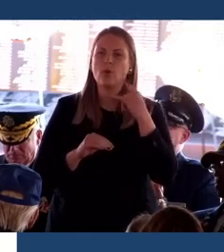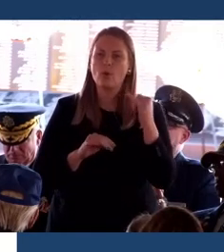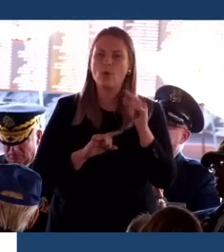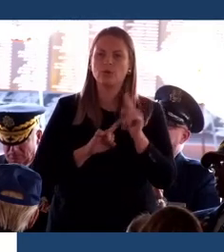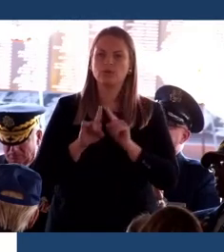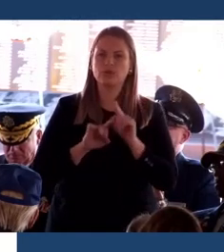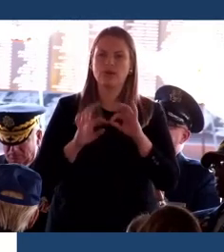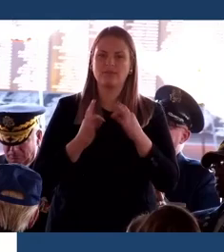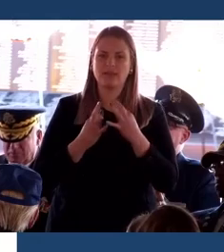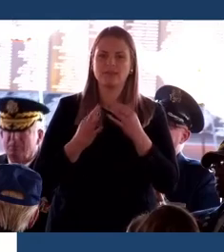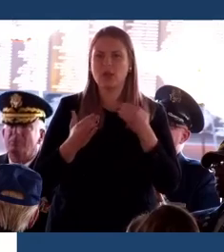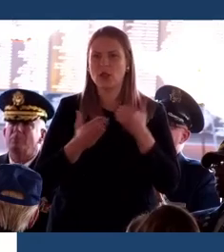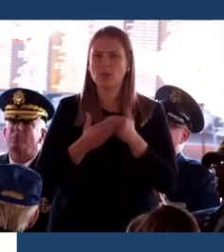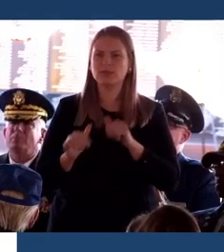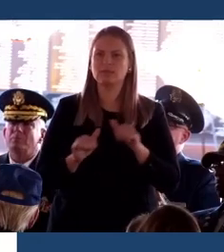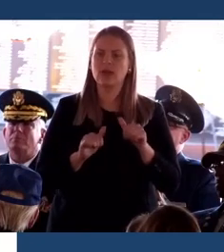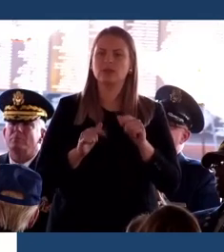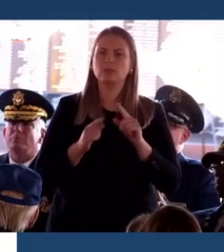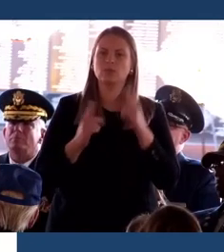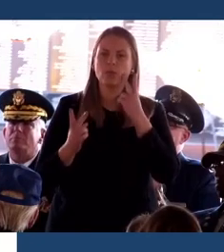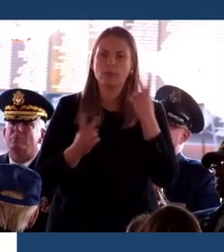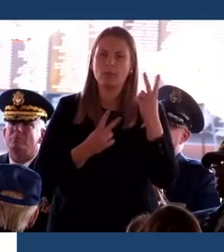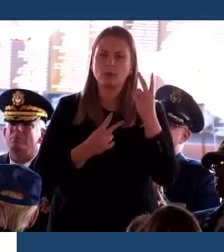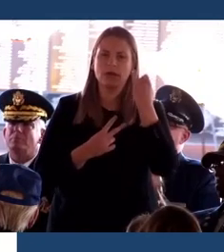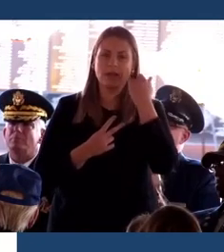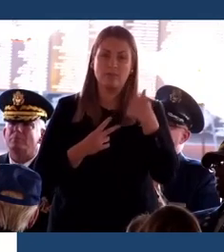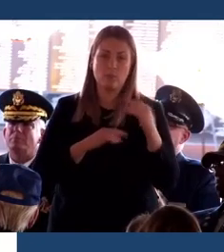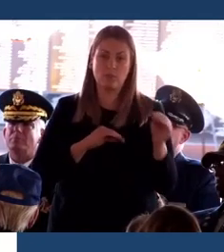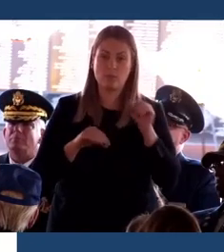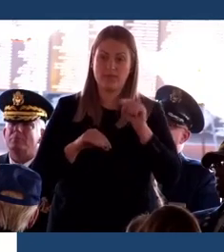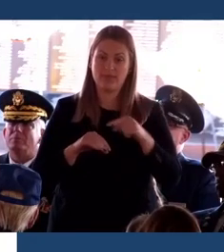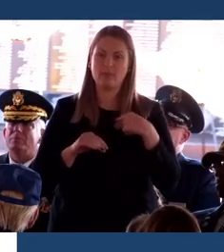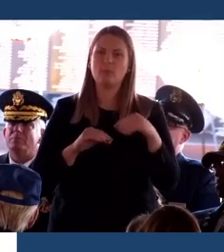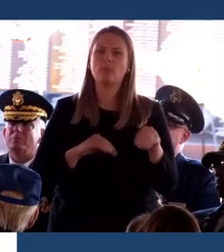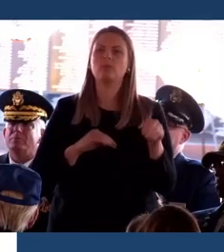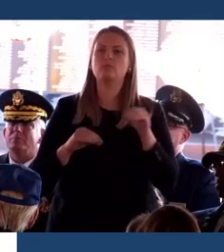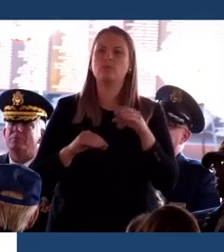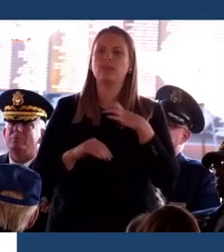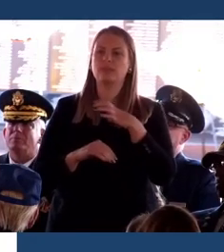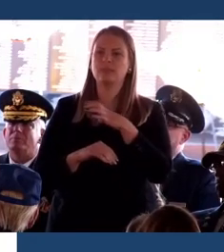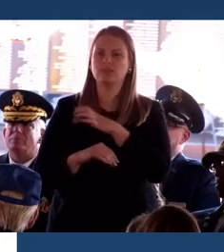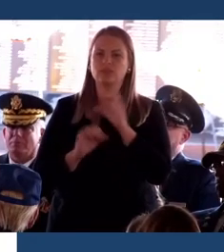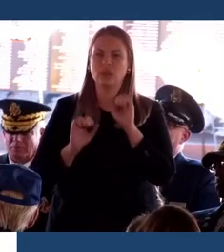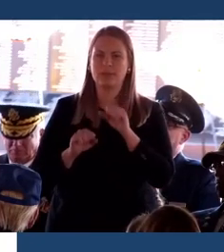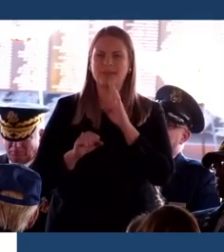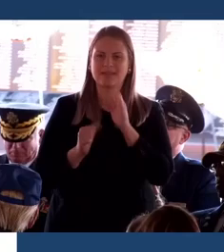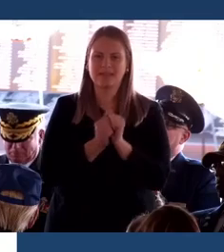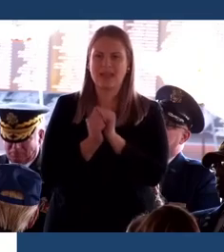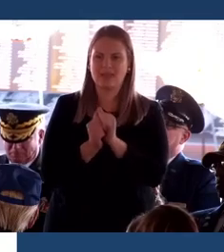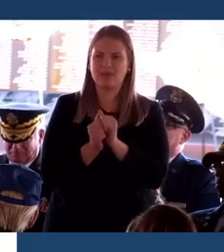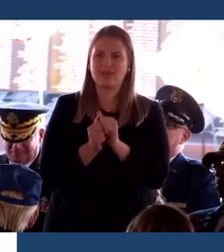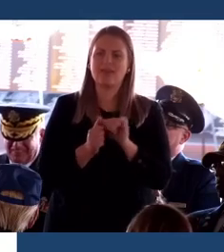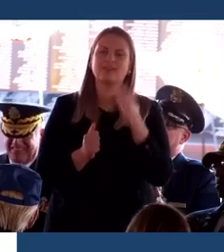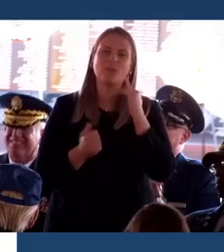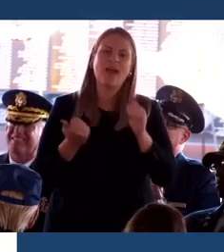memorial. And if we're moving them, we move the commission so that they can be together, which means everything flips